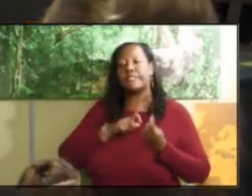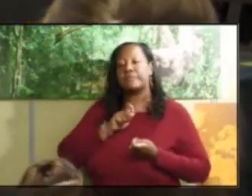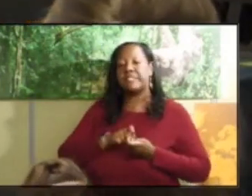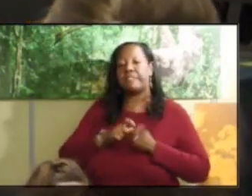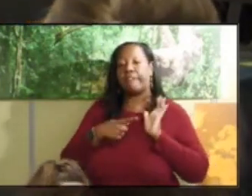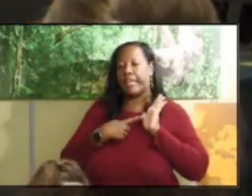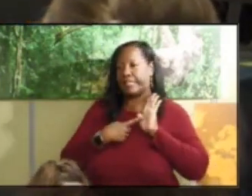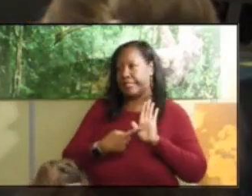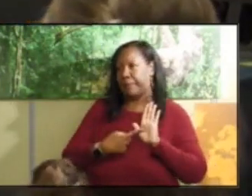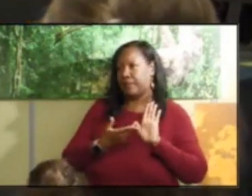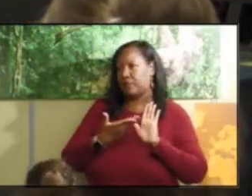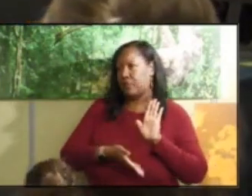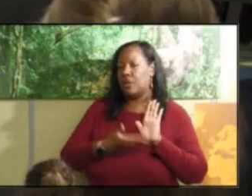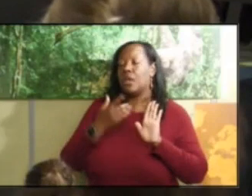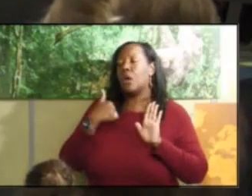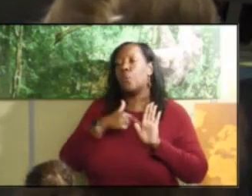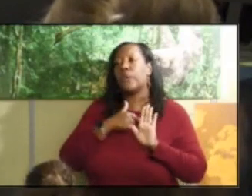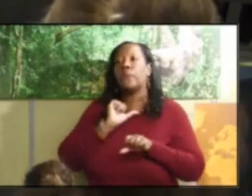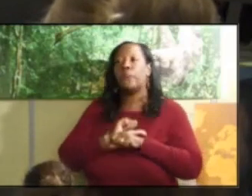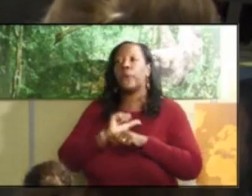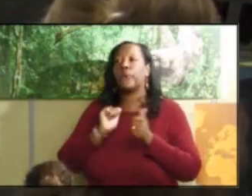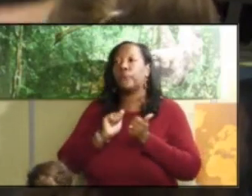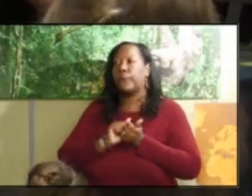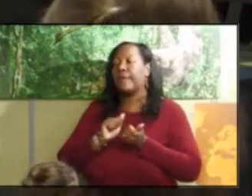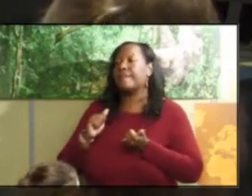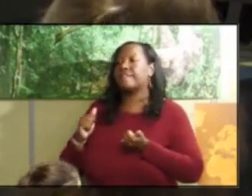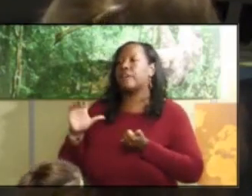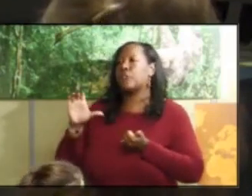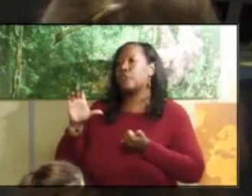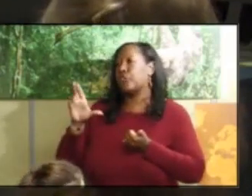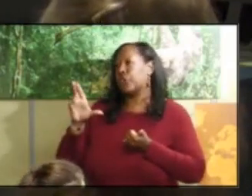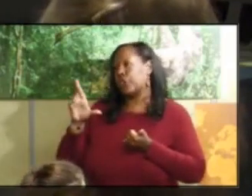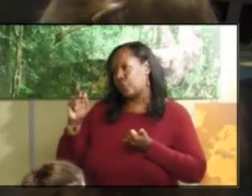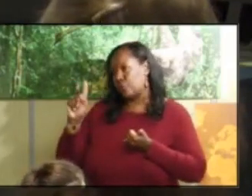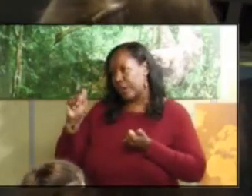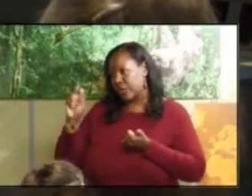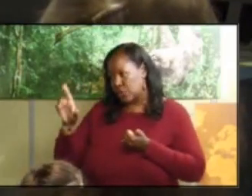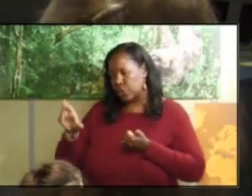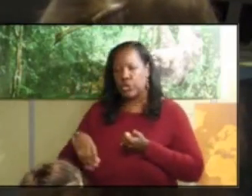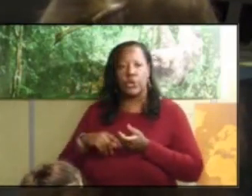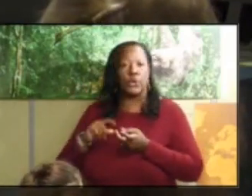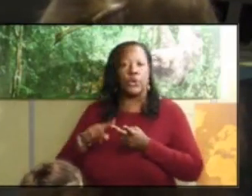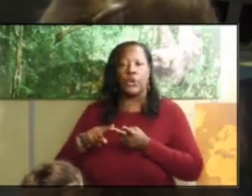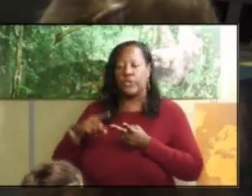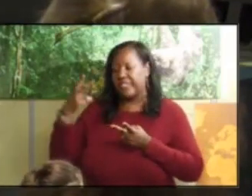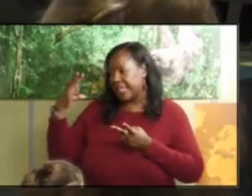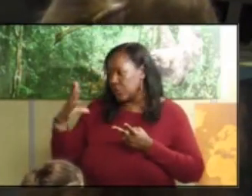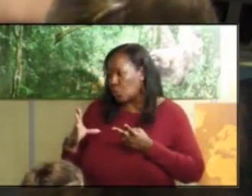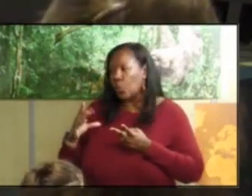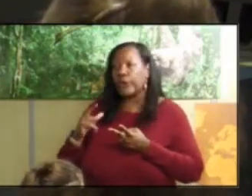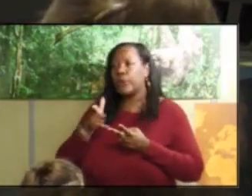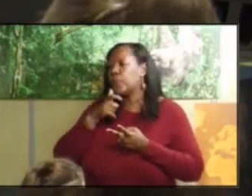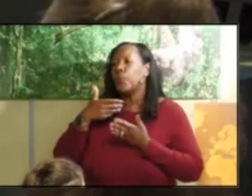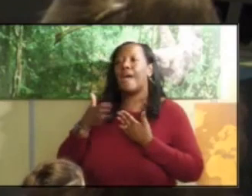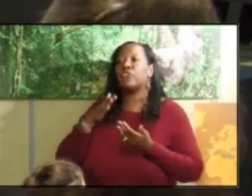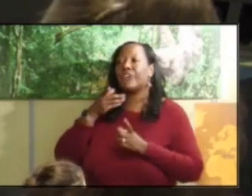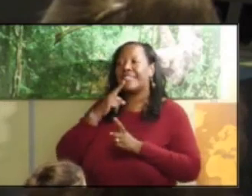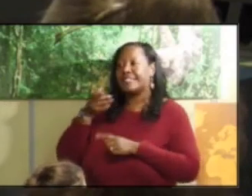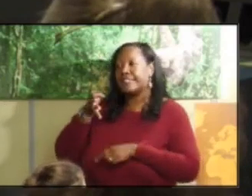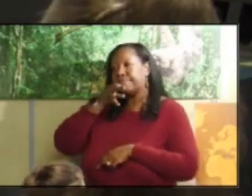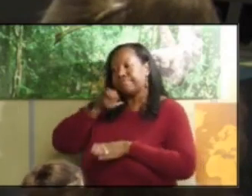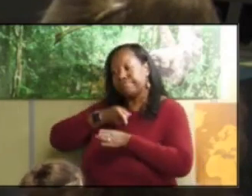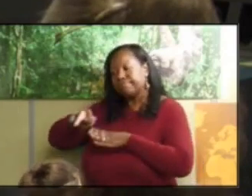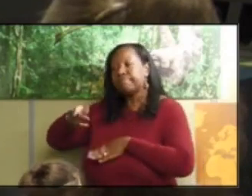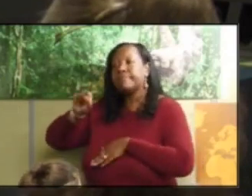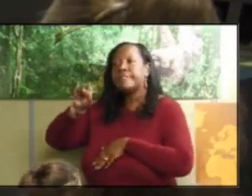exhibit, and that's definitely one where we would work with our curator or whoever our our historian, whoever our subject matter expert was